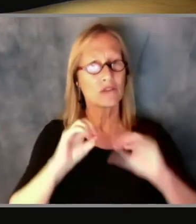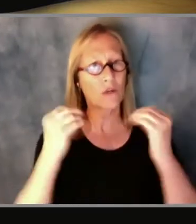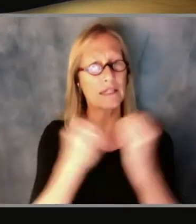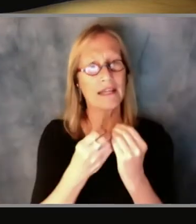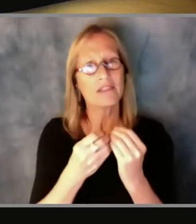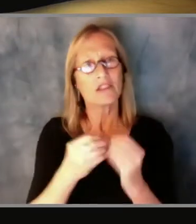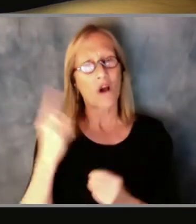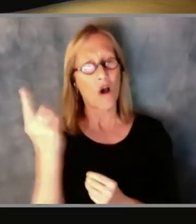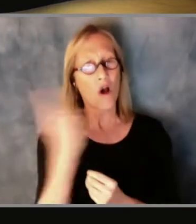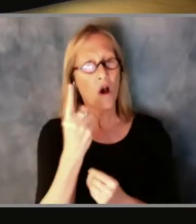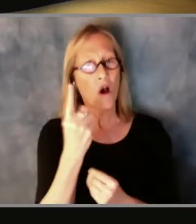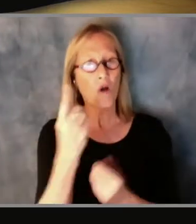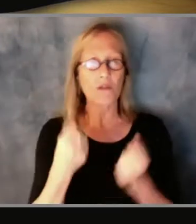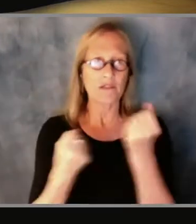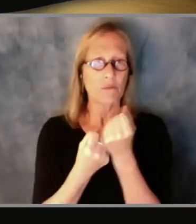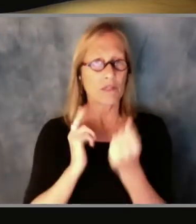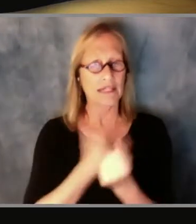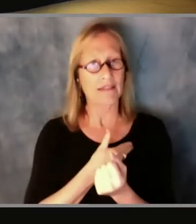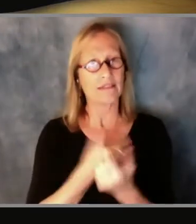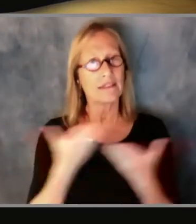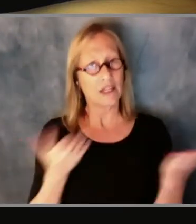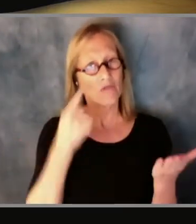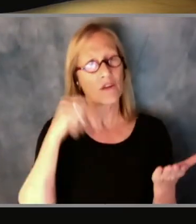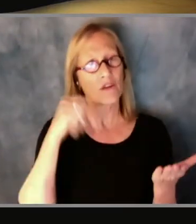always supportive and been here for this